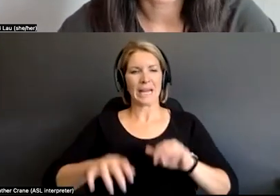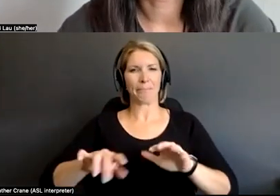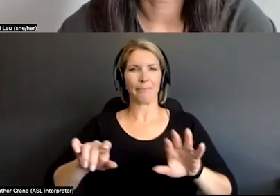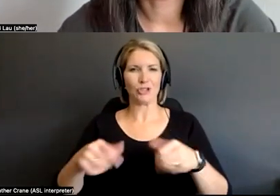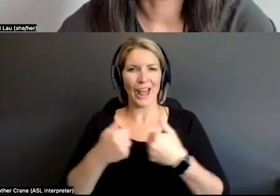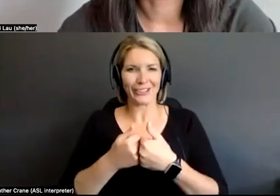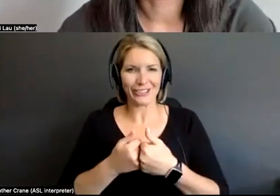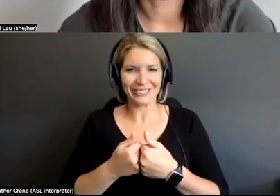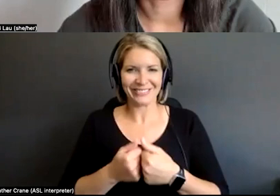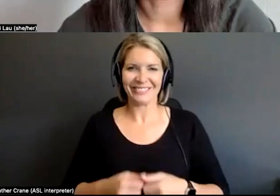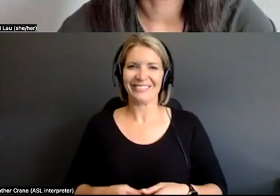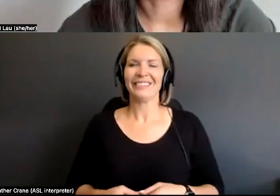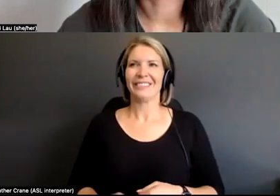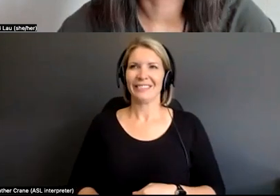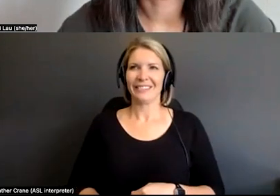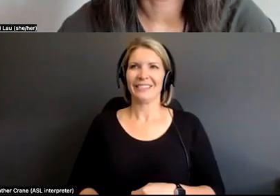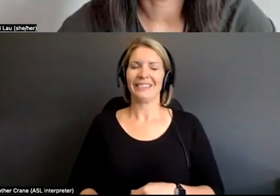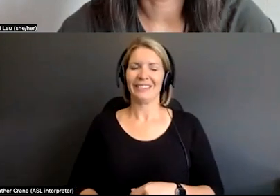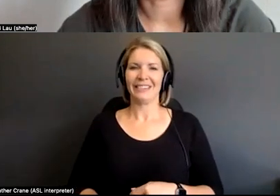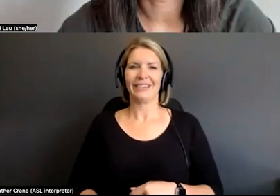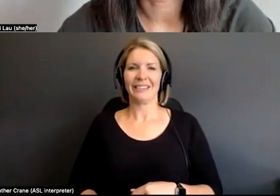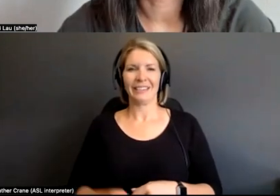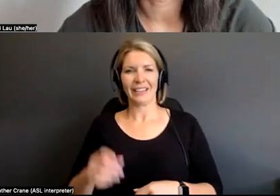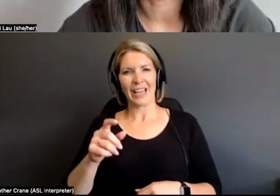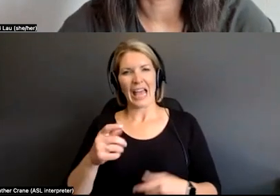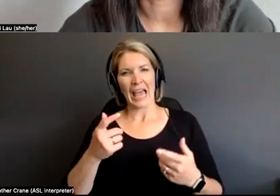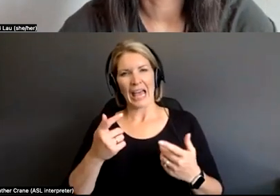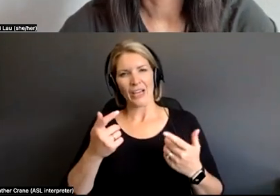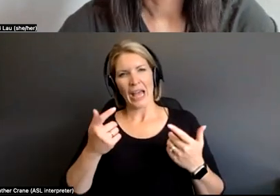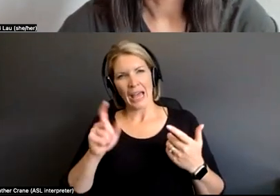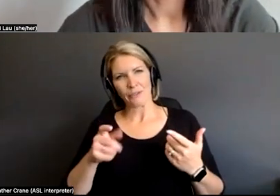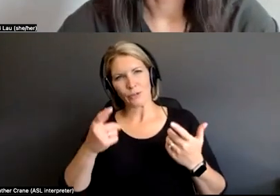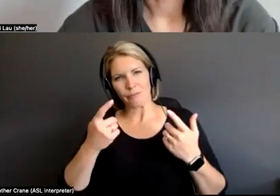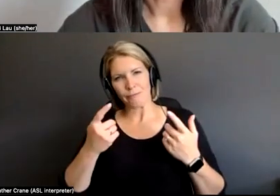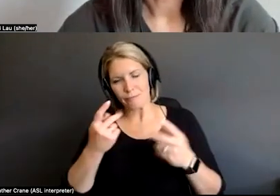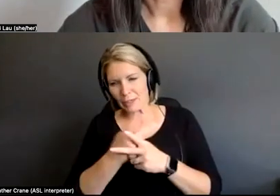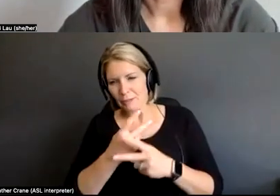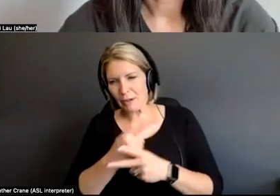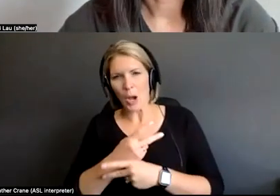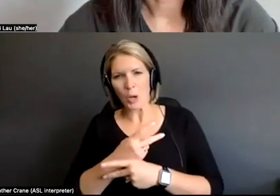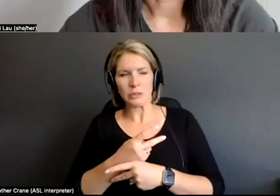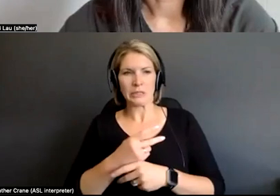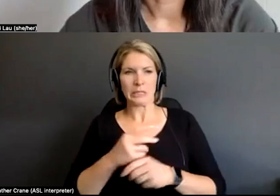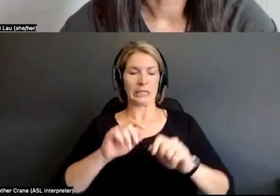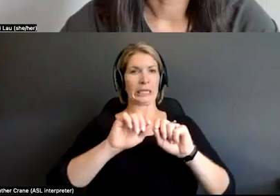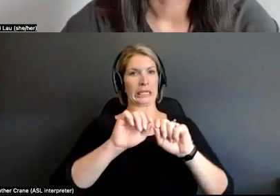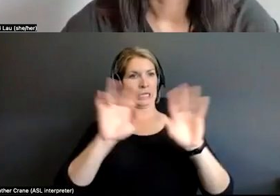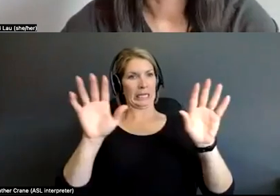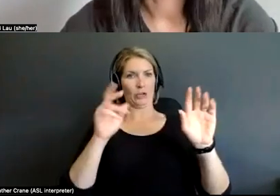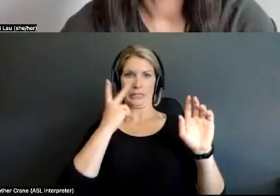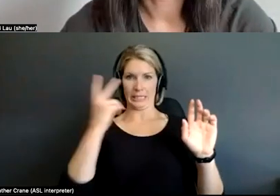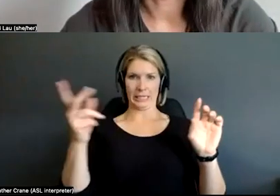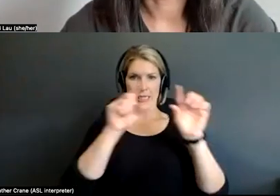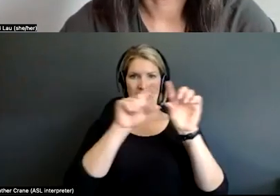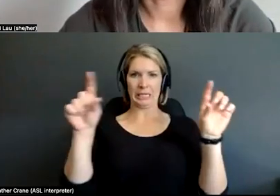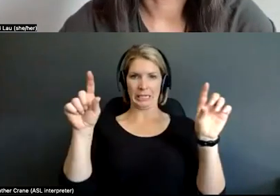it's a great exercise for you know, figuring out your type hierarchy and making sure it's legible, playing